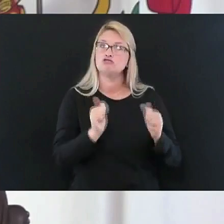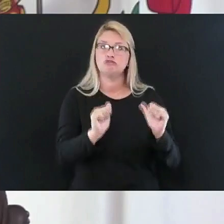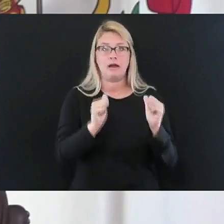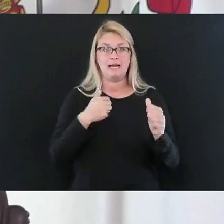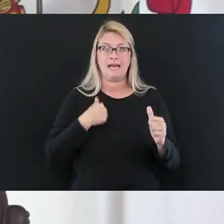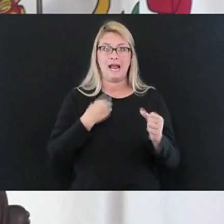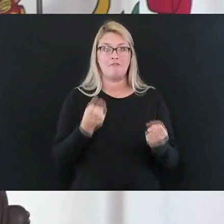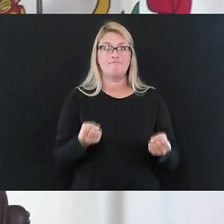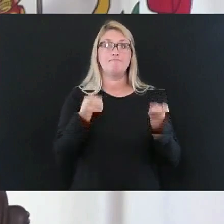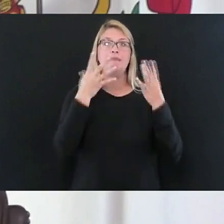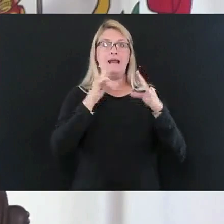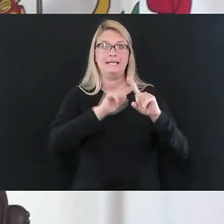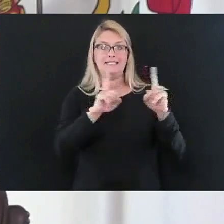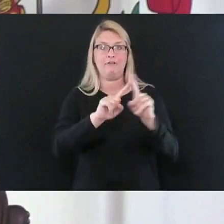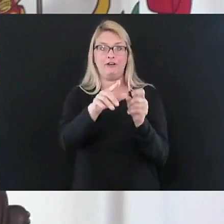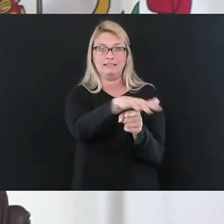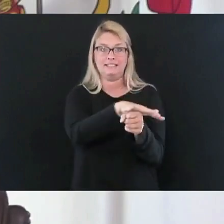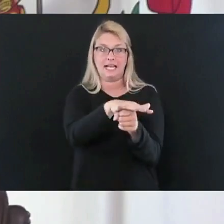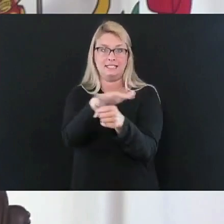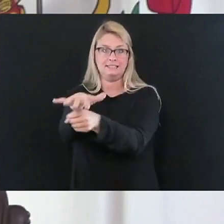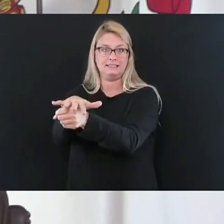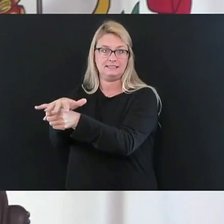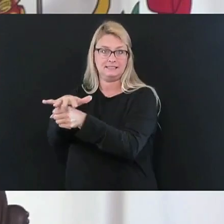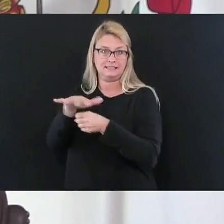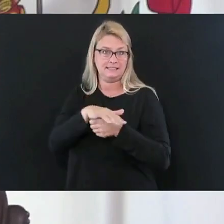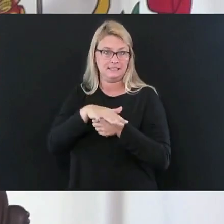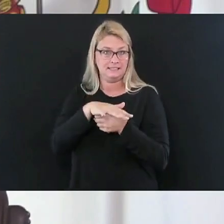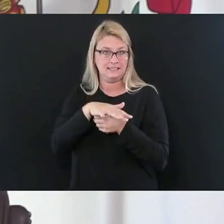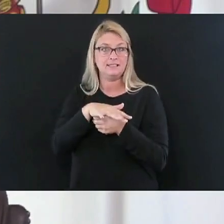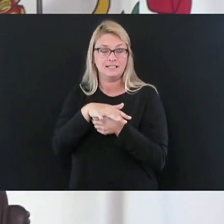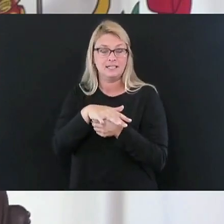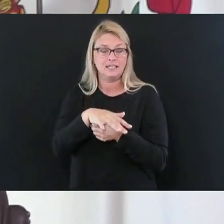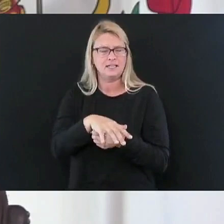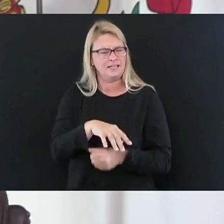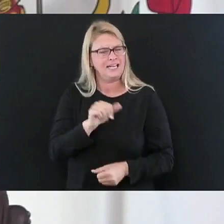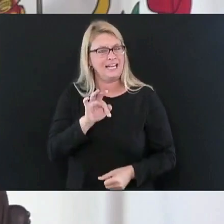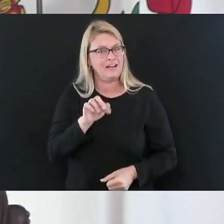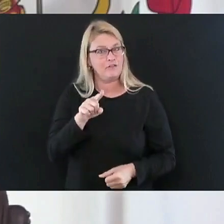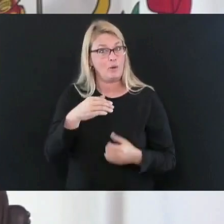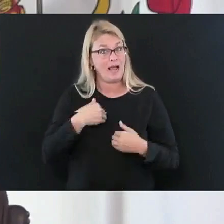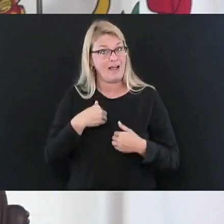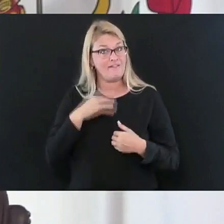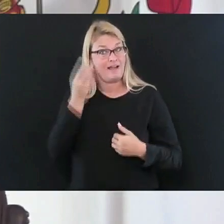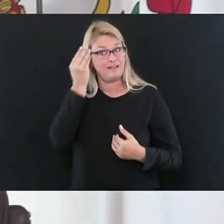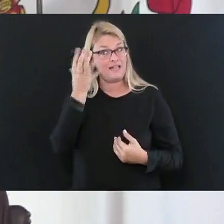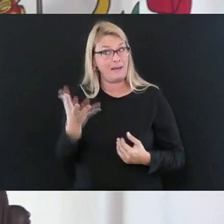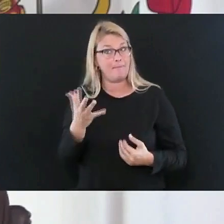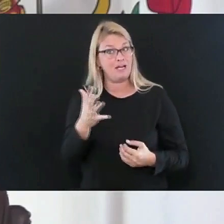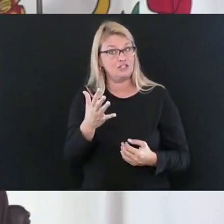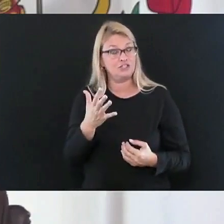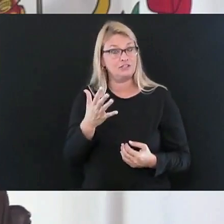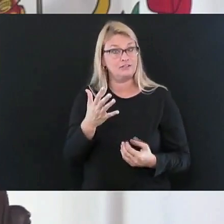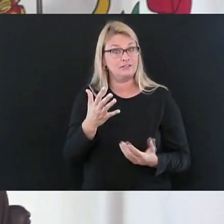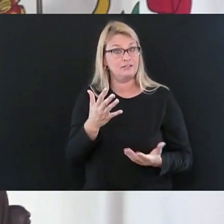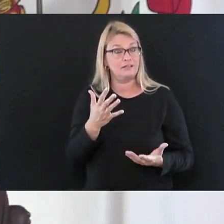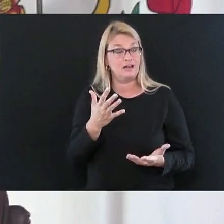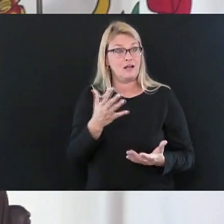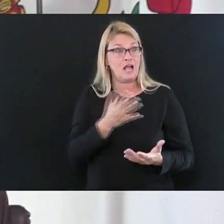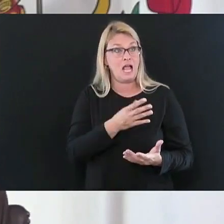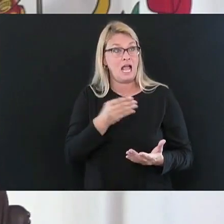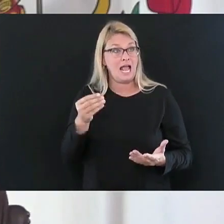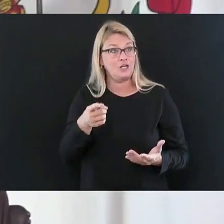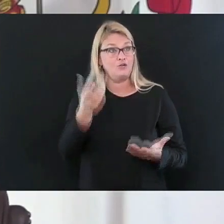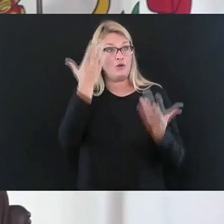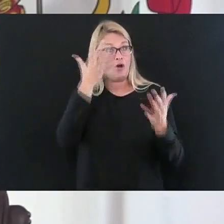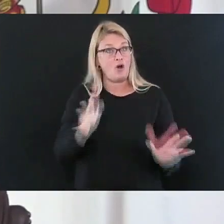in the counties. And so if you've got that much notice and